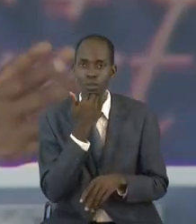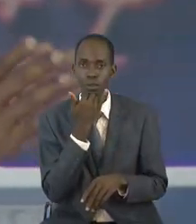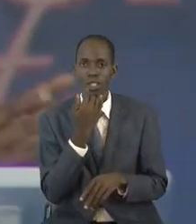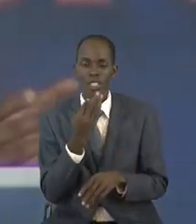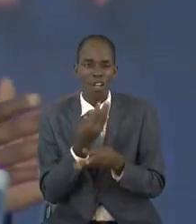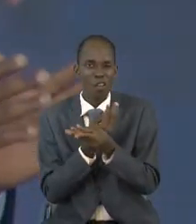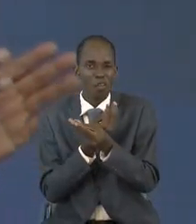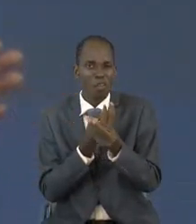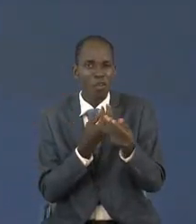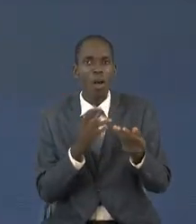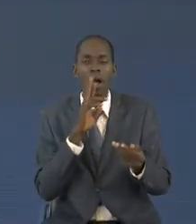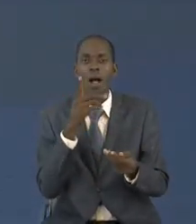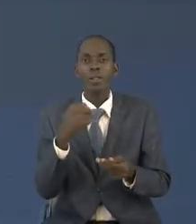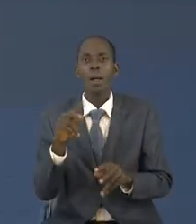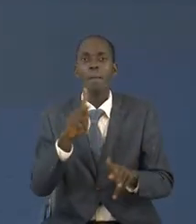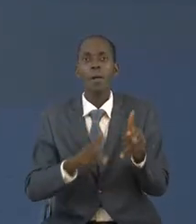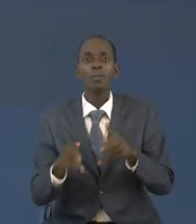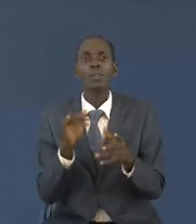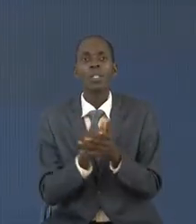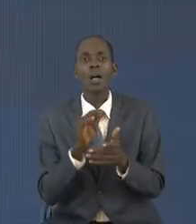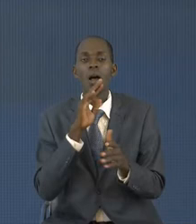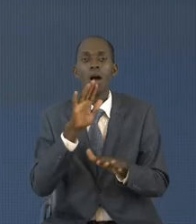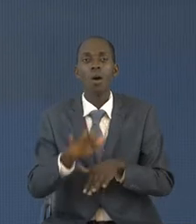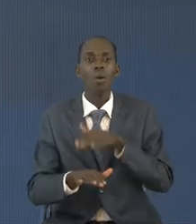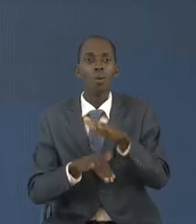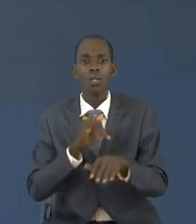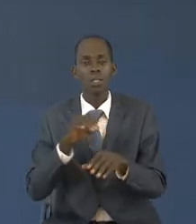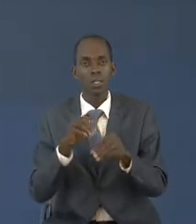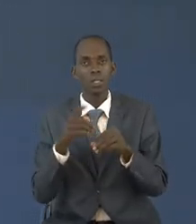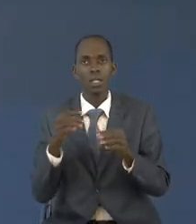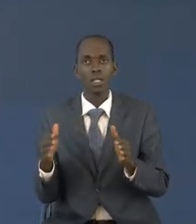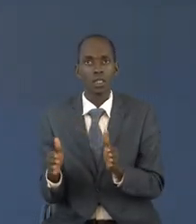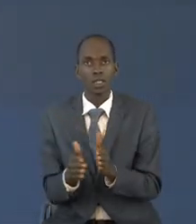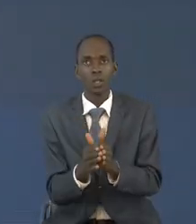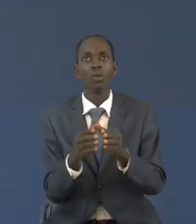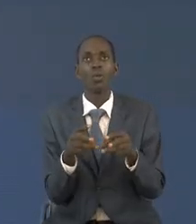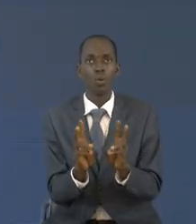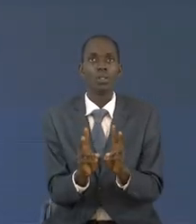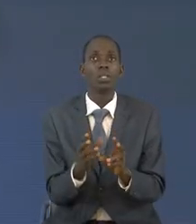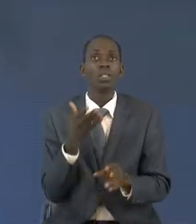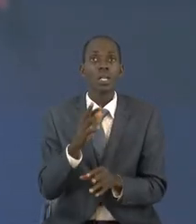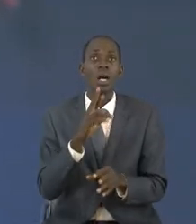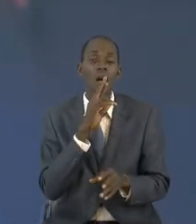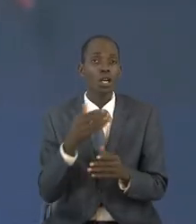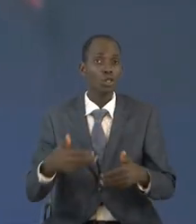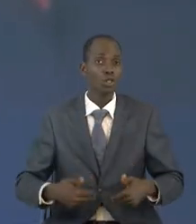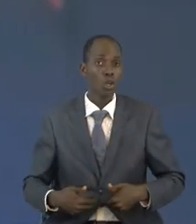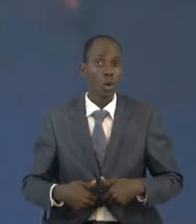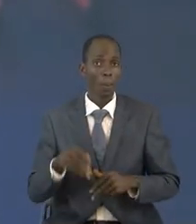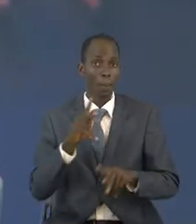are the people that are walking in the narrow way. There are young people that were